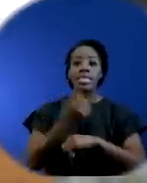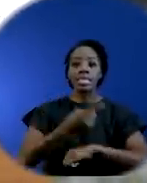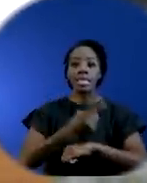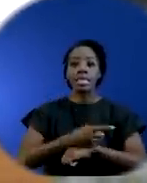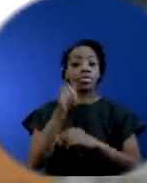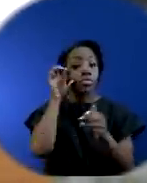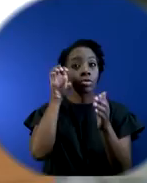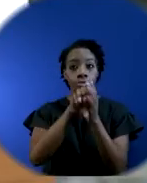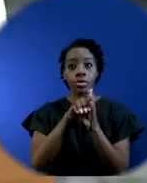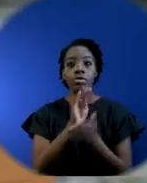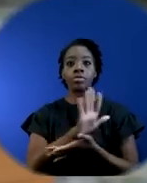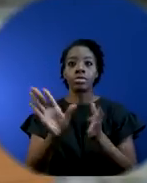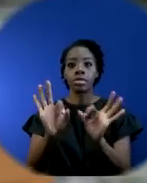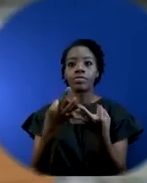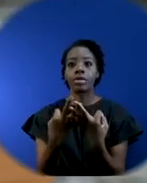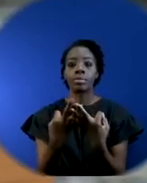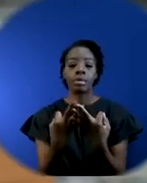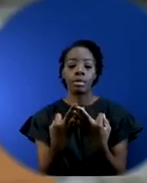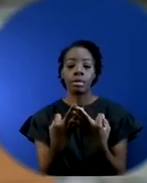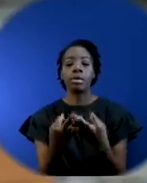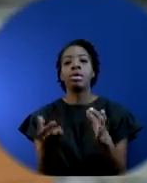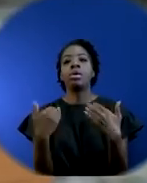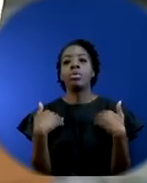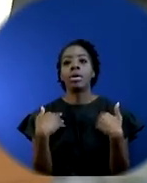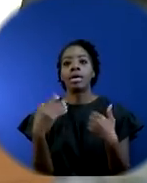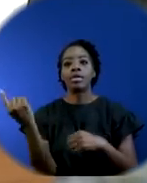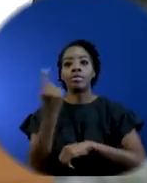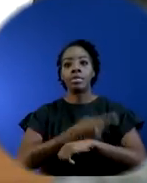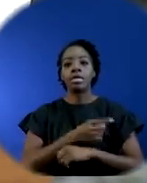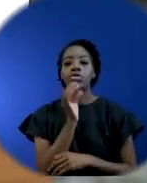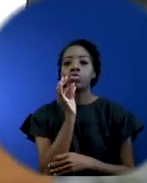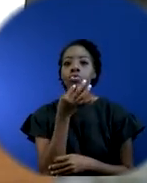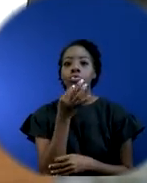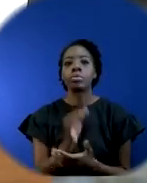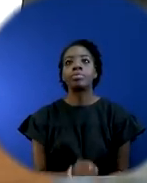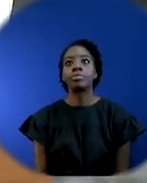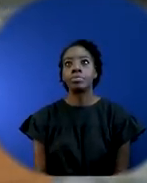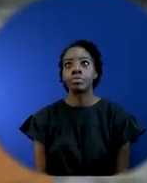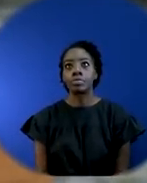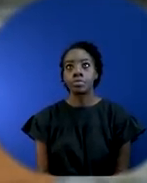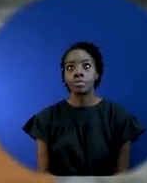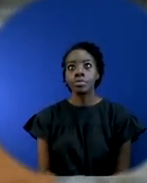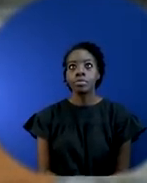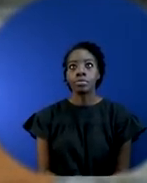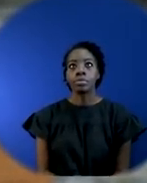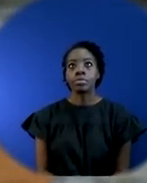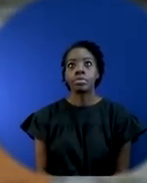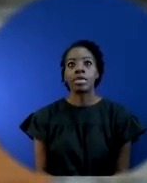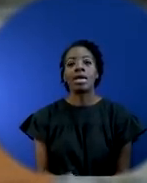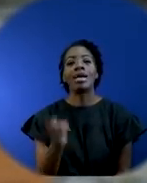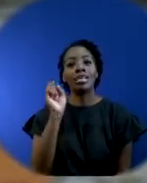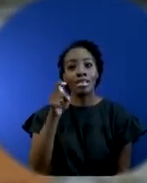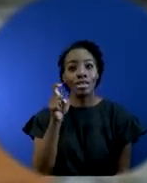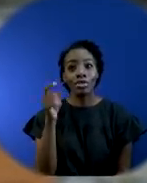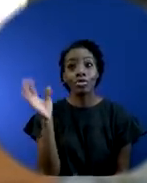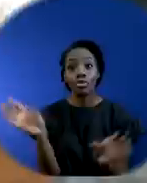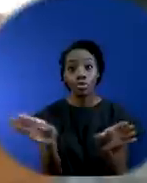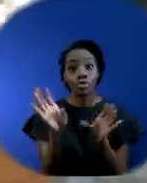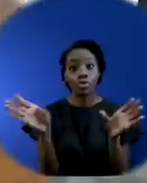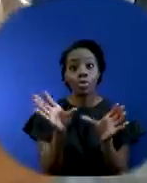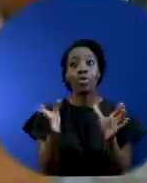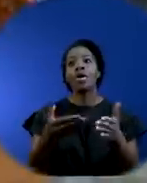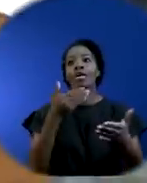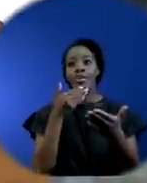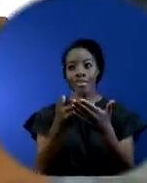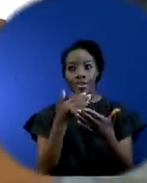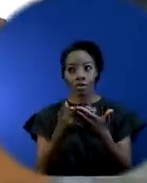dates now. So we'll have some dates in the days to come, and I'll announce those as those dates are made available to us. I just need you to do one thing. Thank you for all those